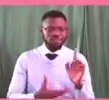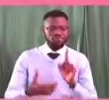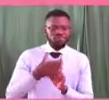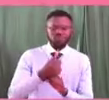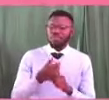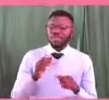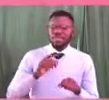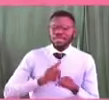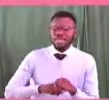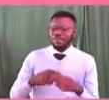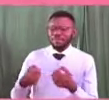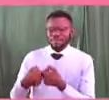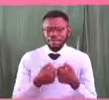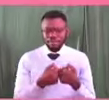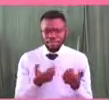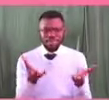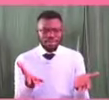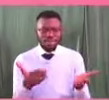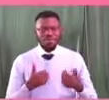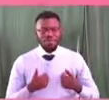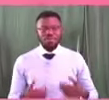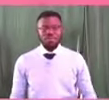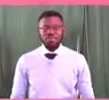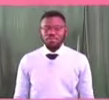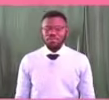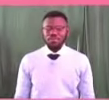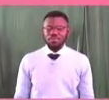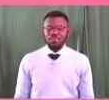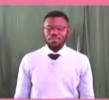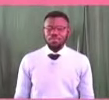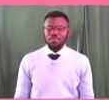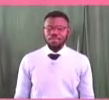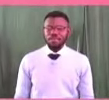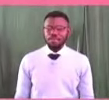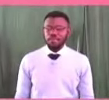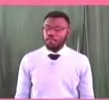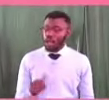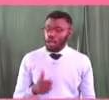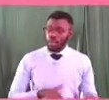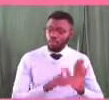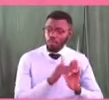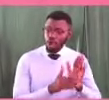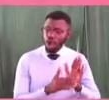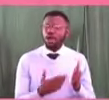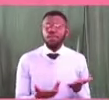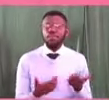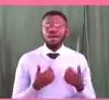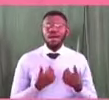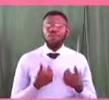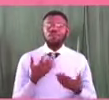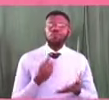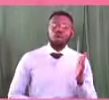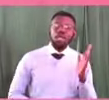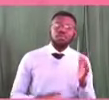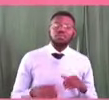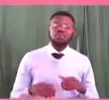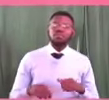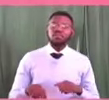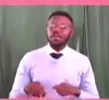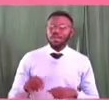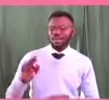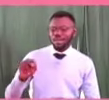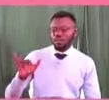difficult. The financial other programs include the redesigned National Youth